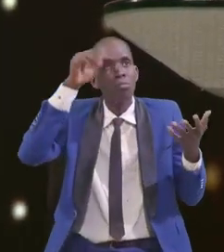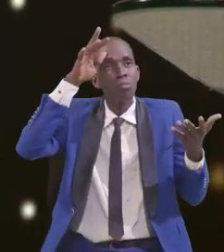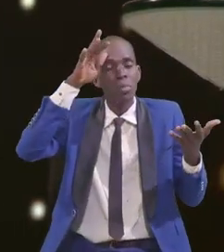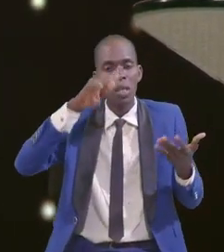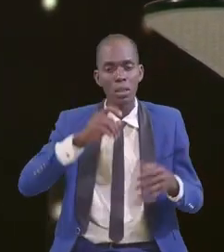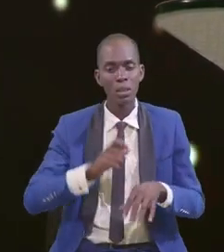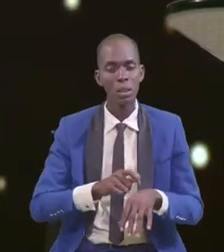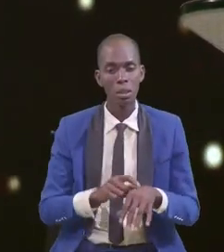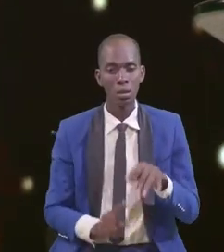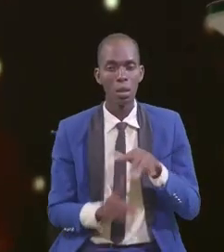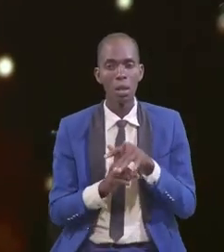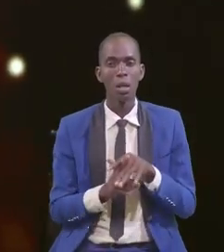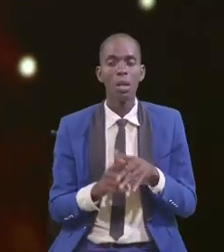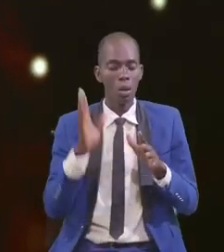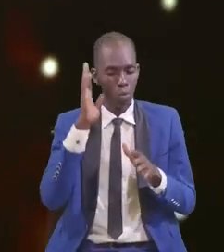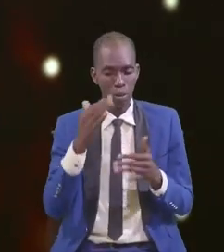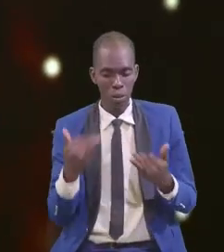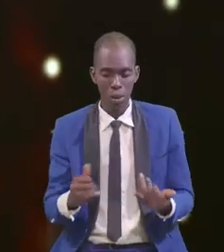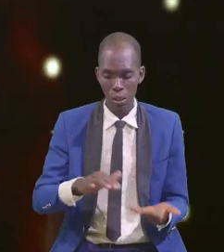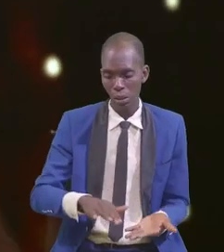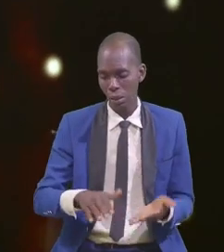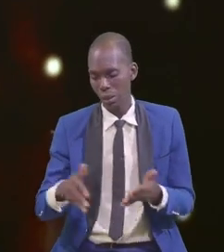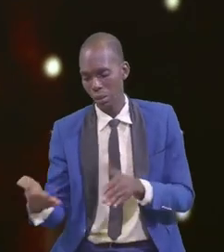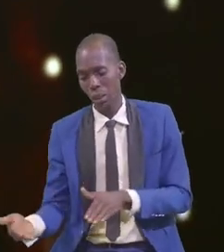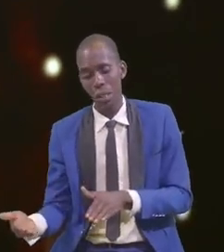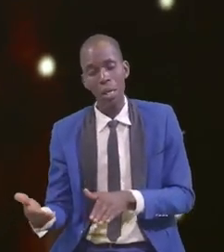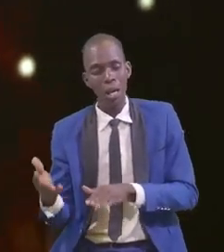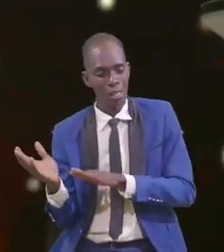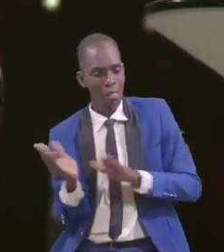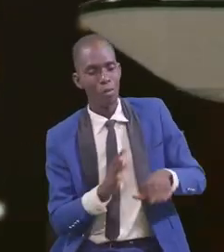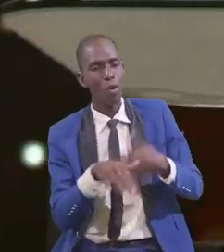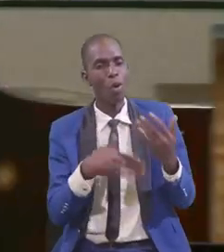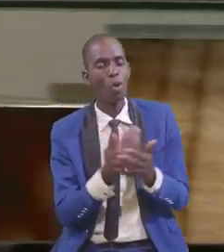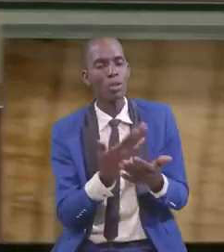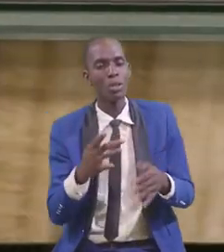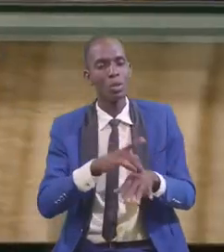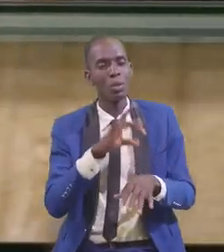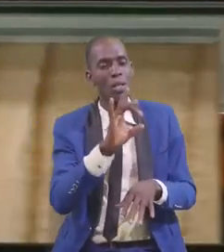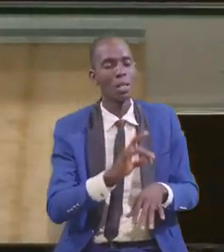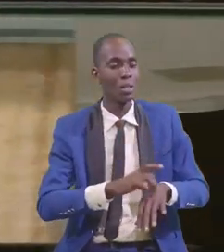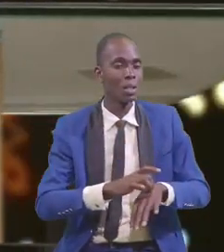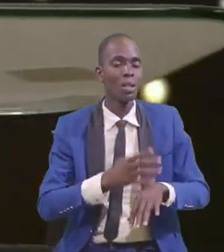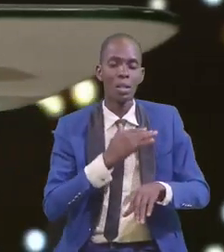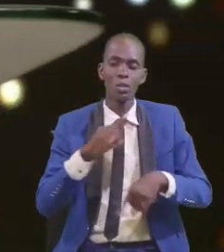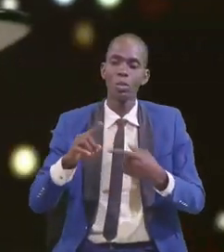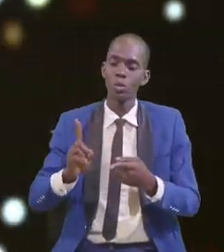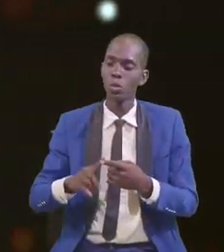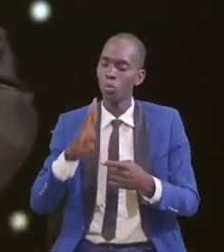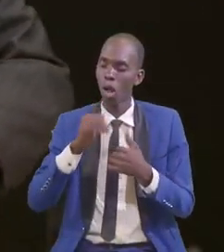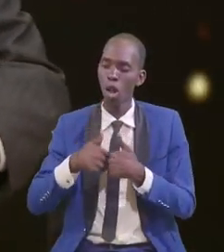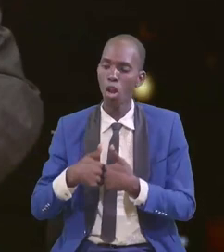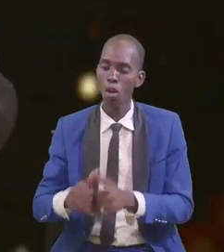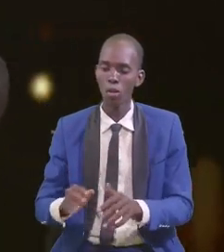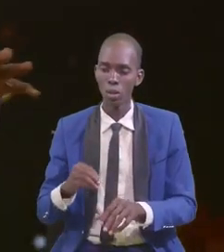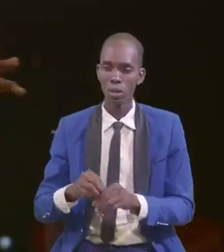leave all those things and they go to a lost eternity. Look at verse 17. In verse